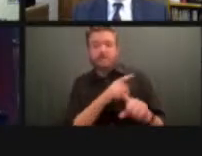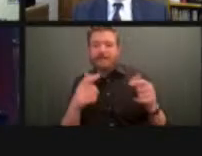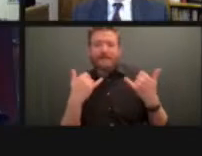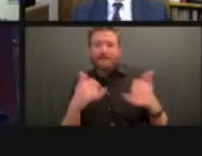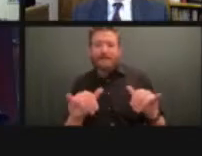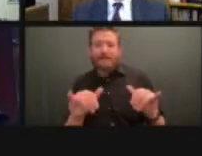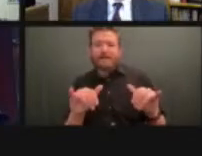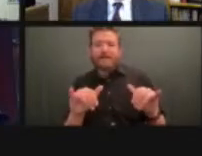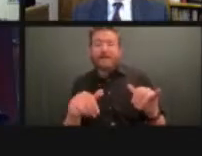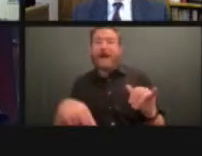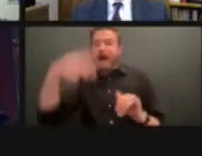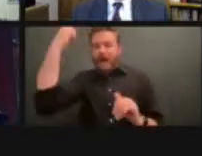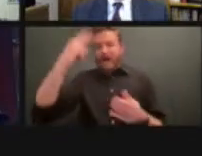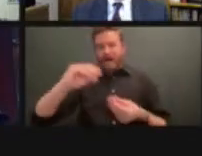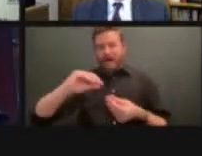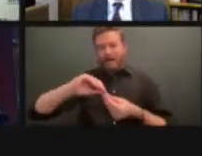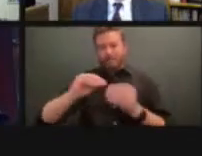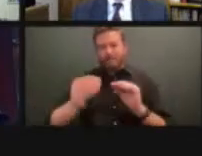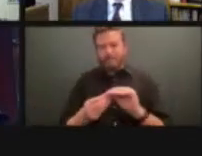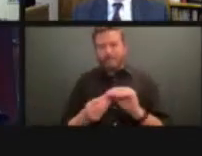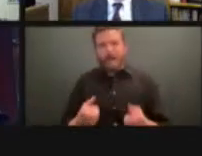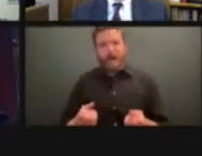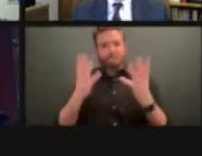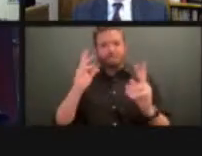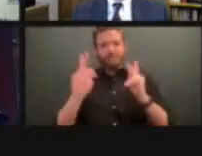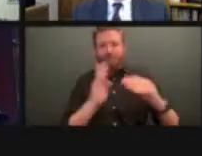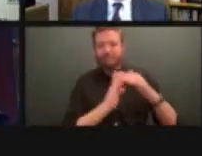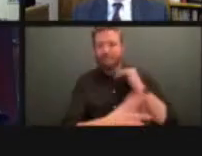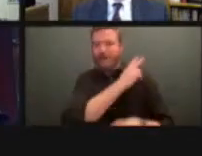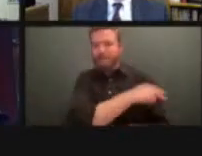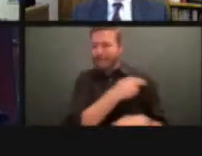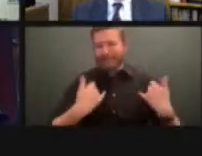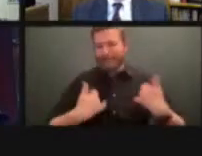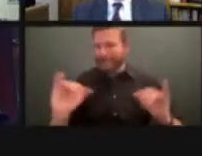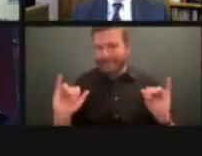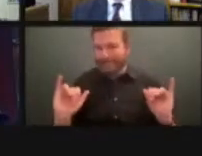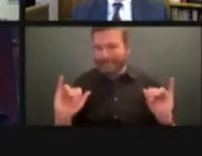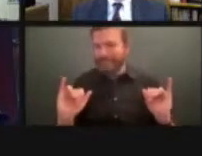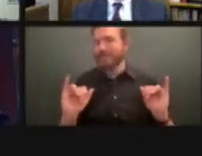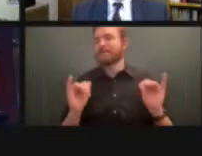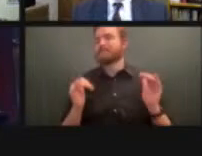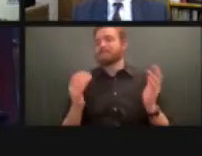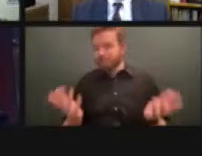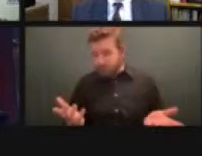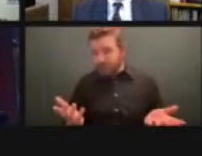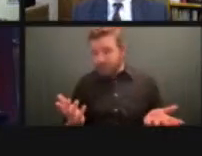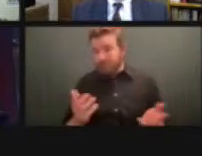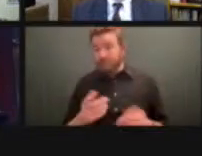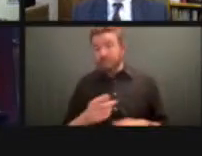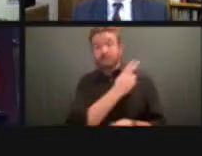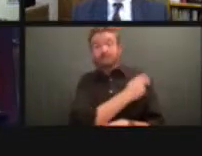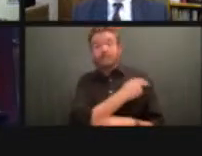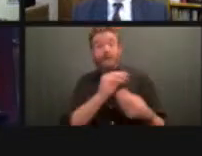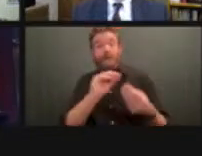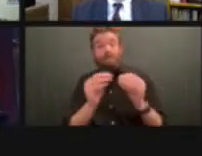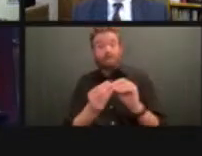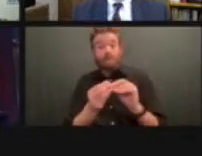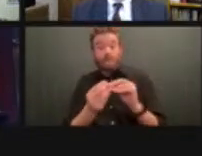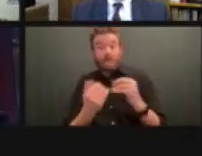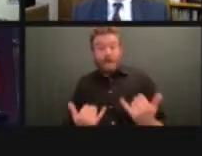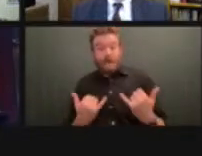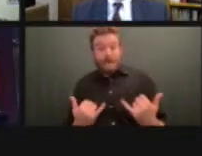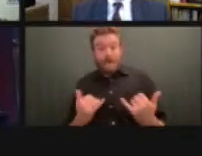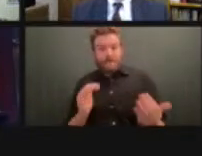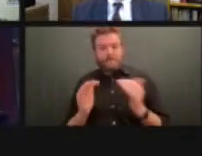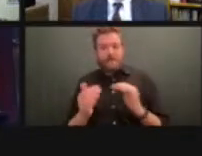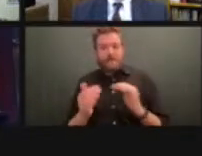are today's hospitalization numbers compared to 1 year ago today. And on the far right side in red,